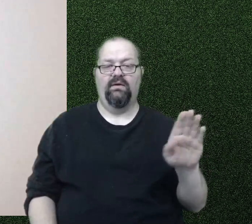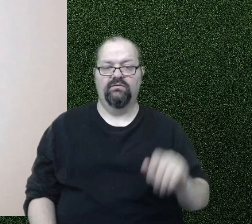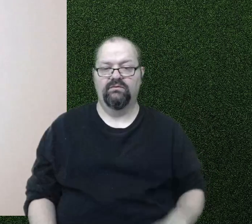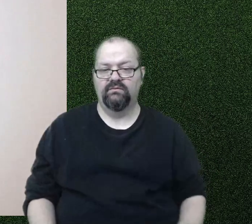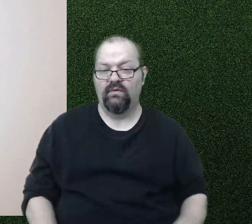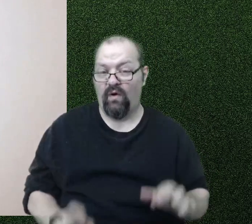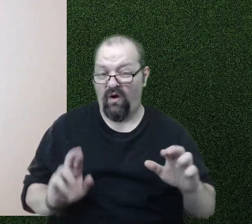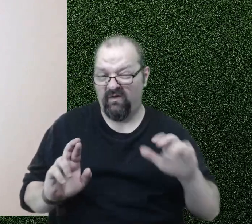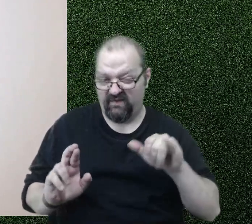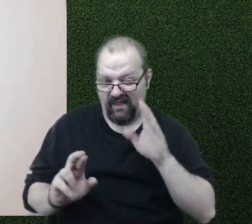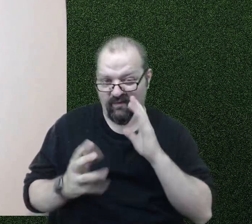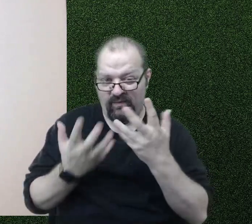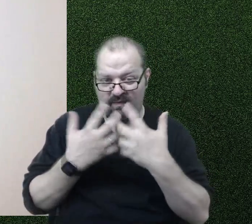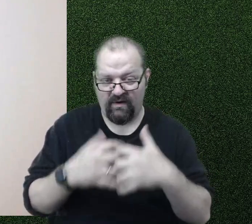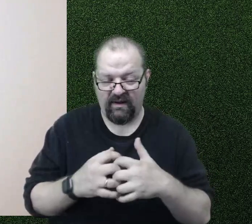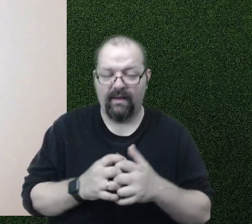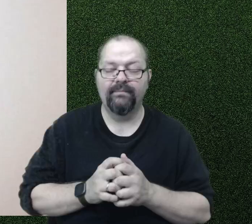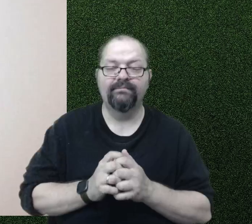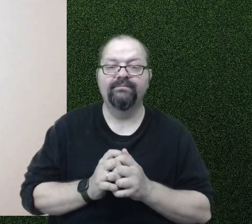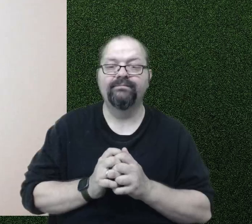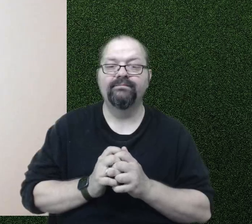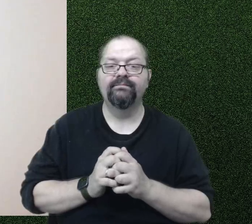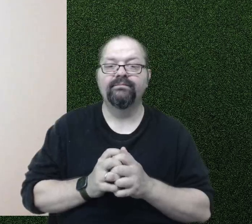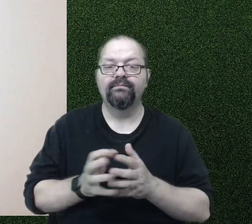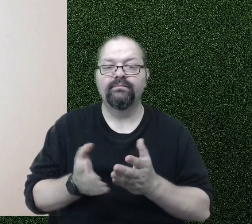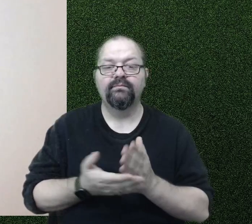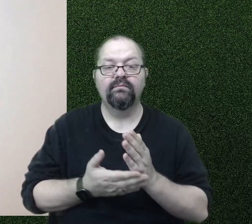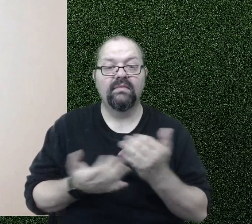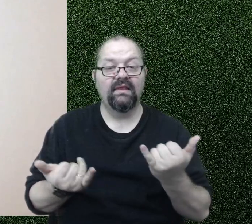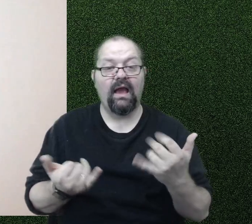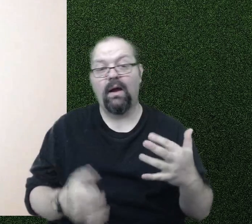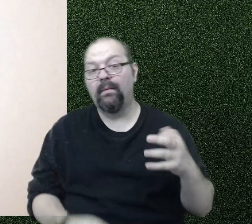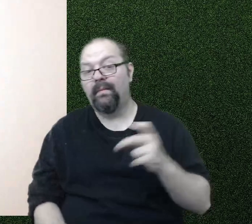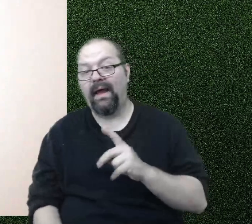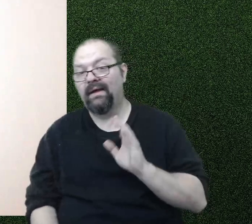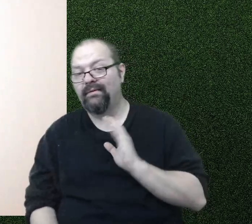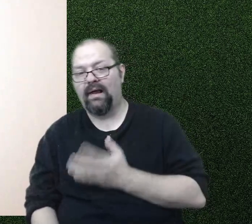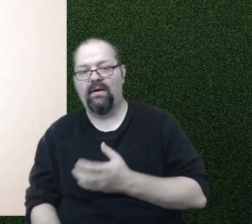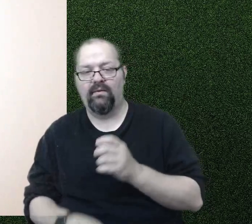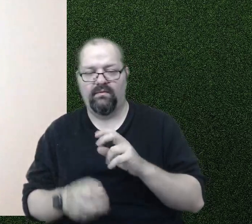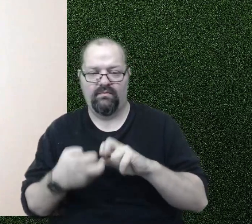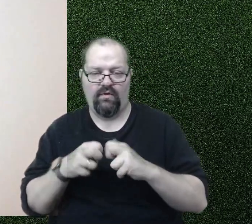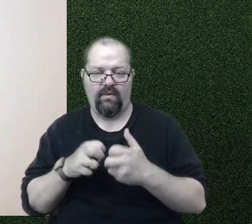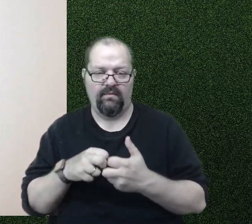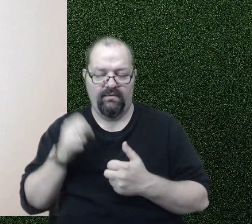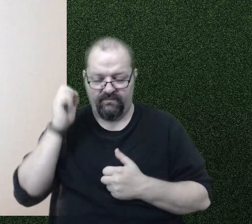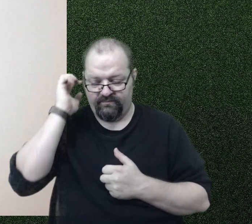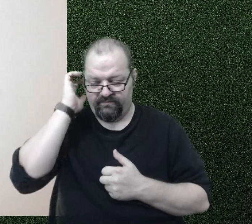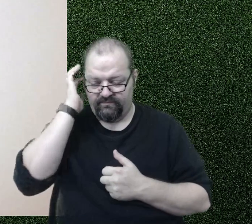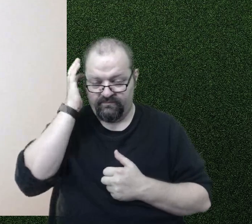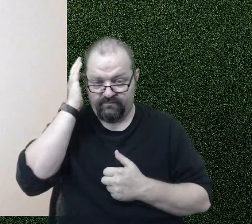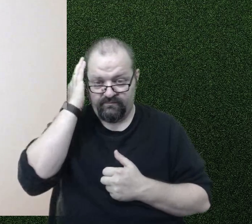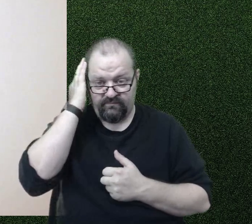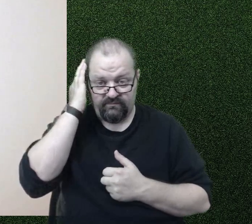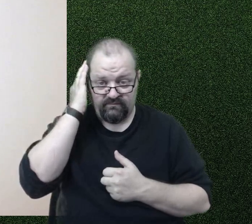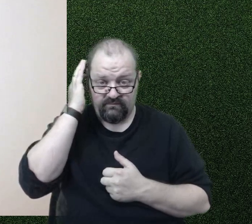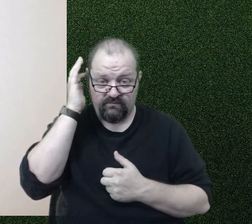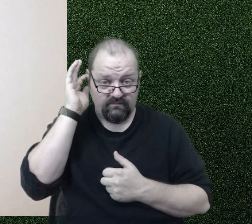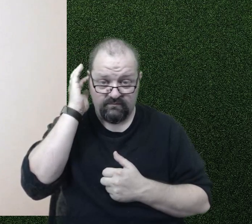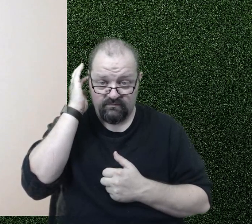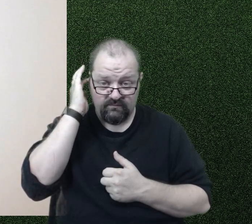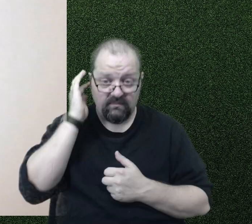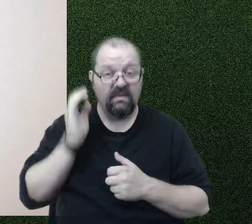out. All right, let's go back to our problem. This is what it looked like roughly.